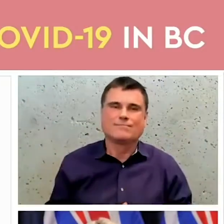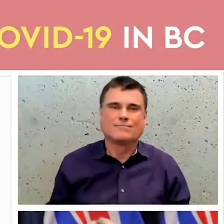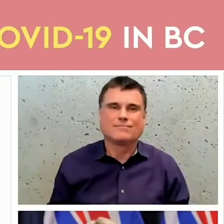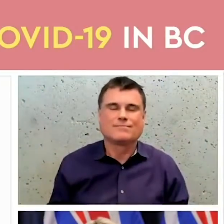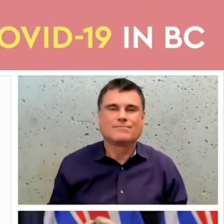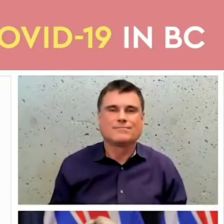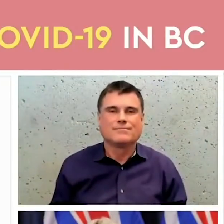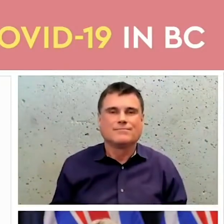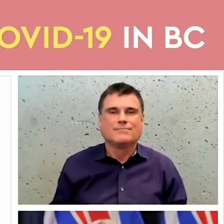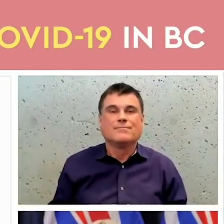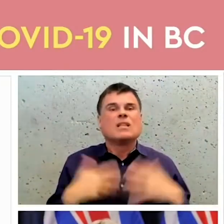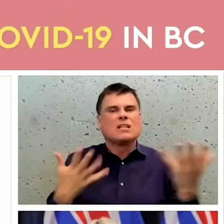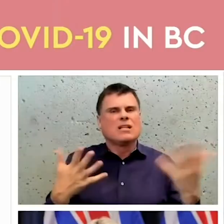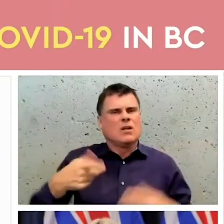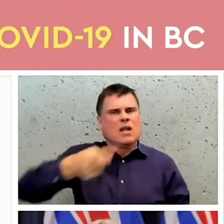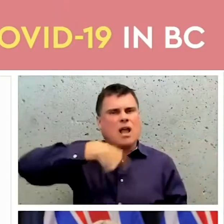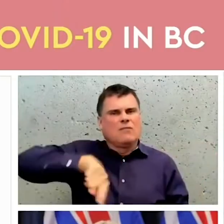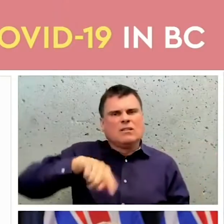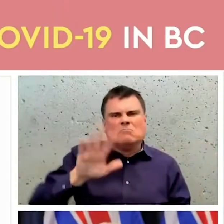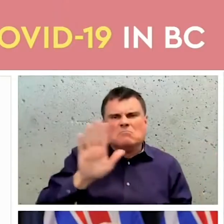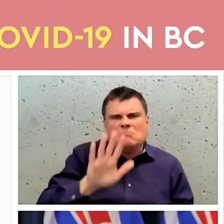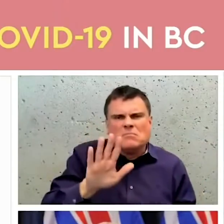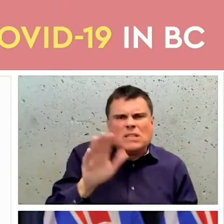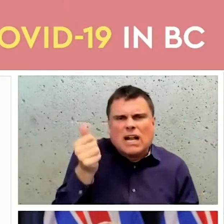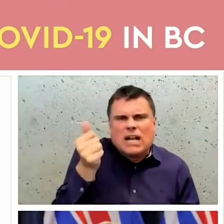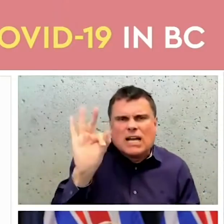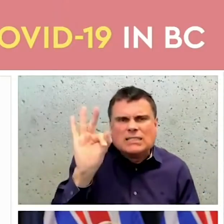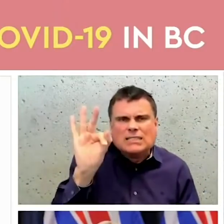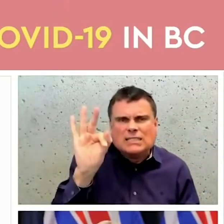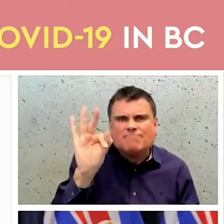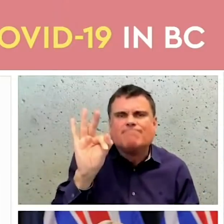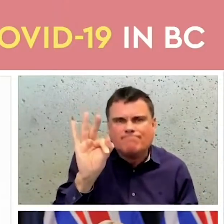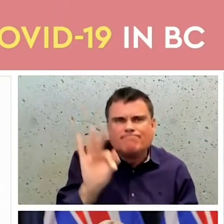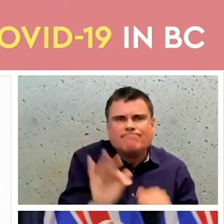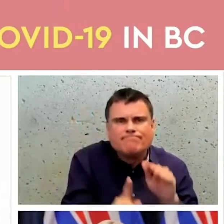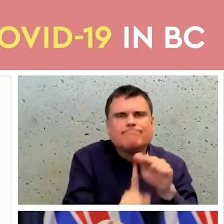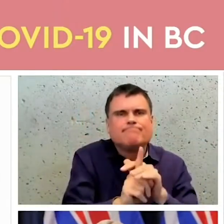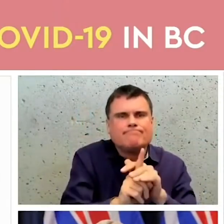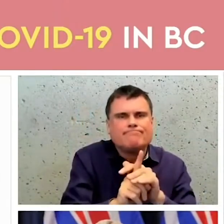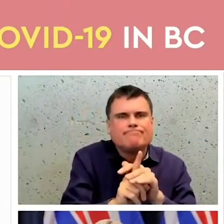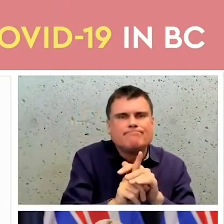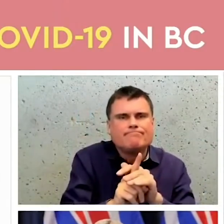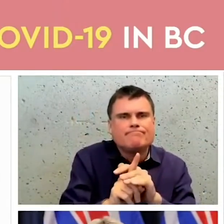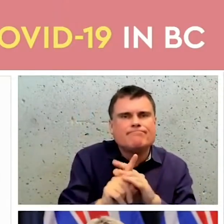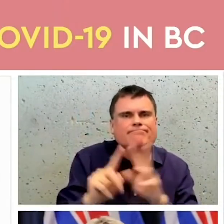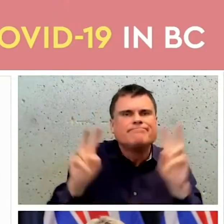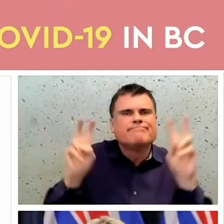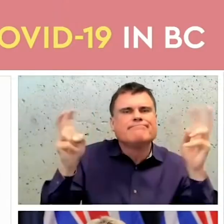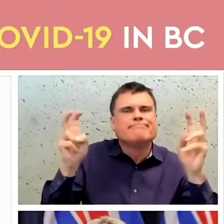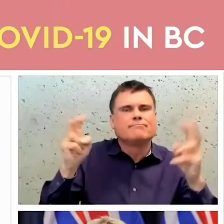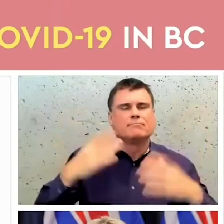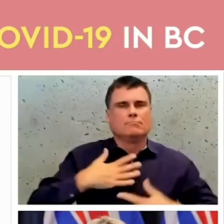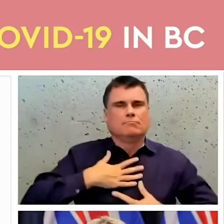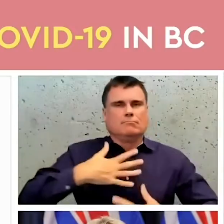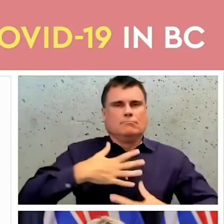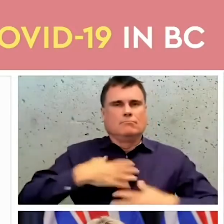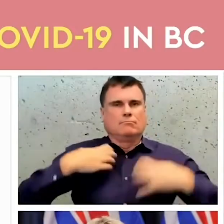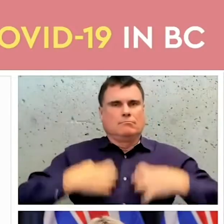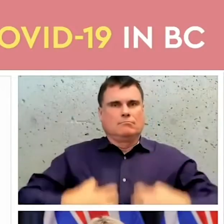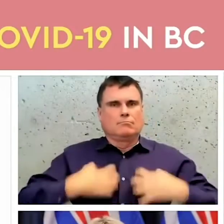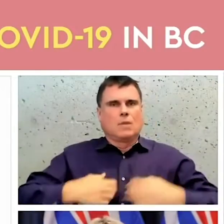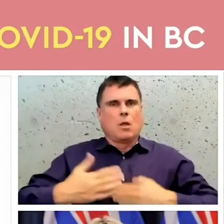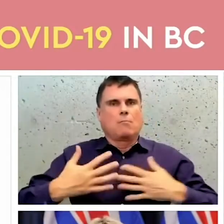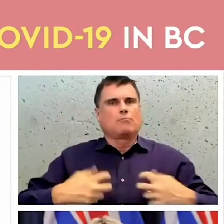average age of those children is 9. And we've also had, we want to compare that to what we